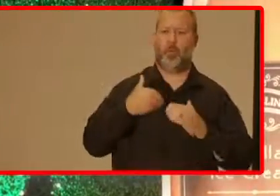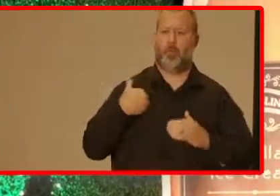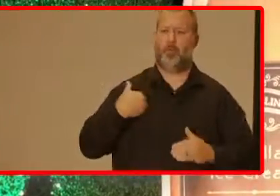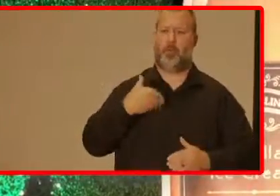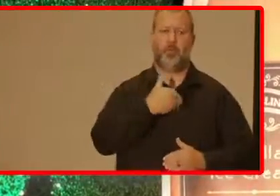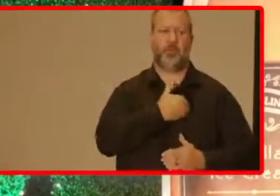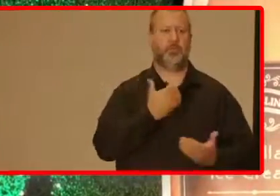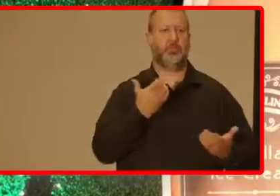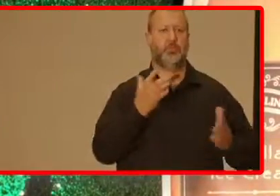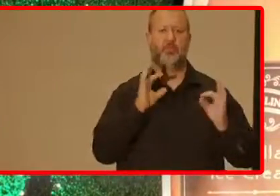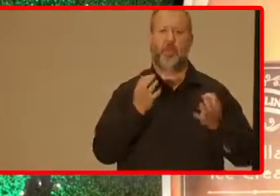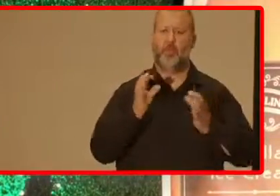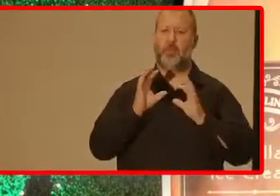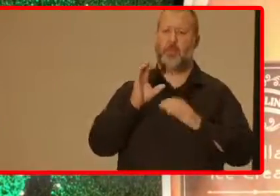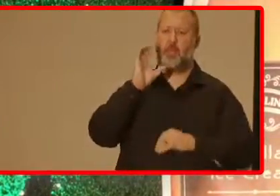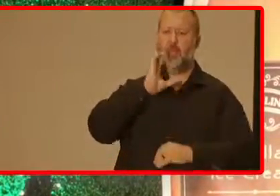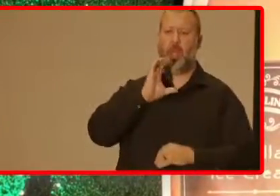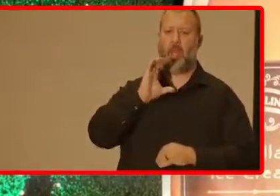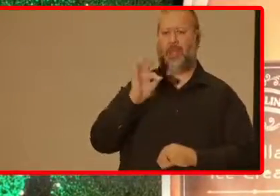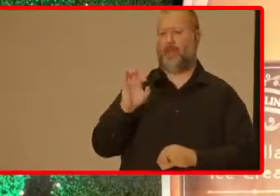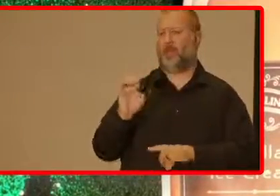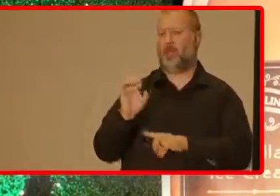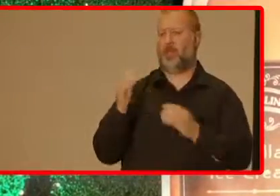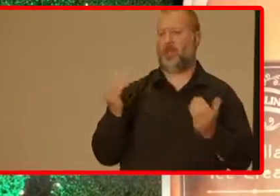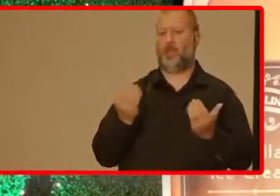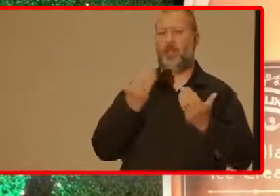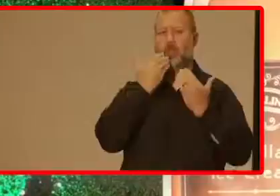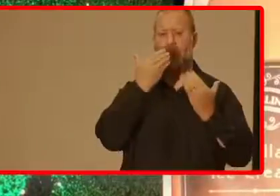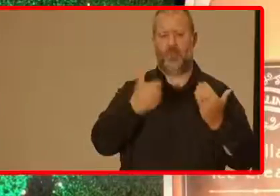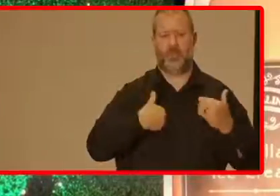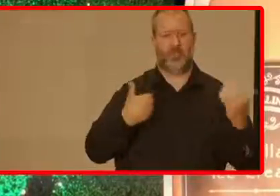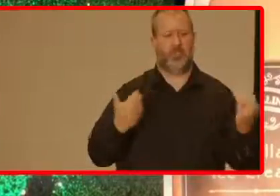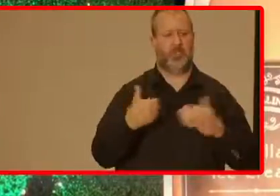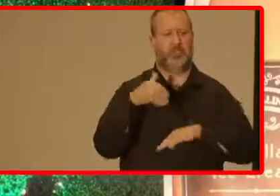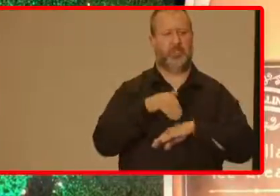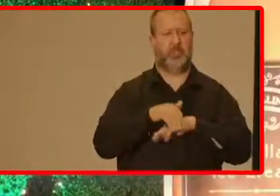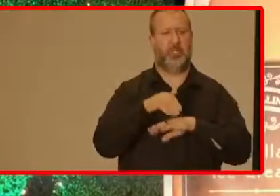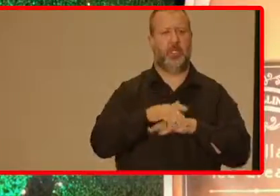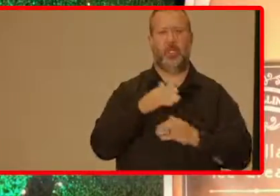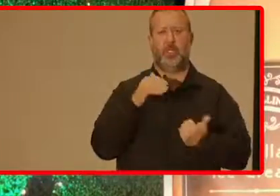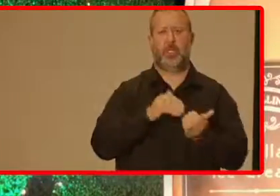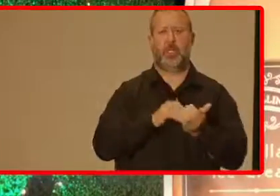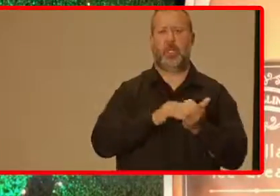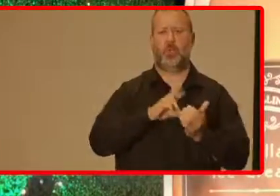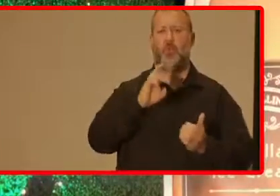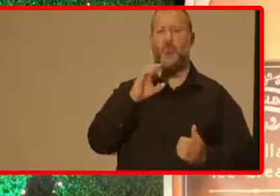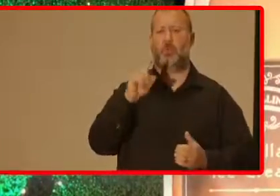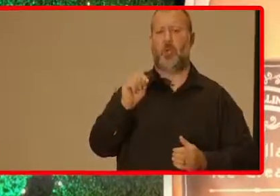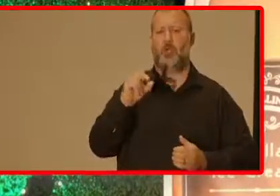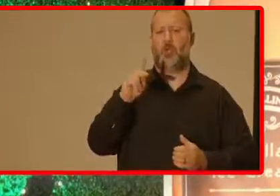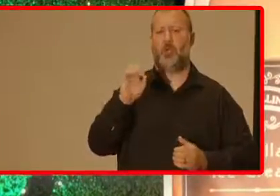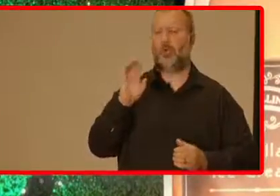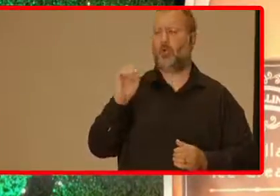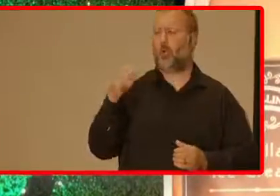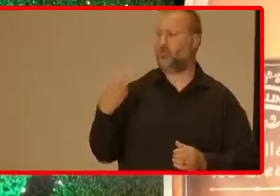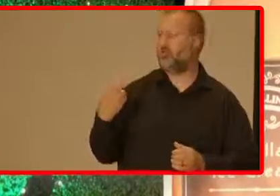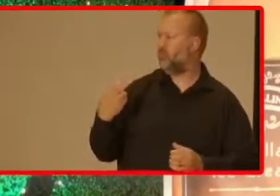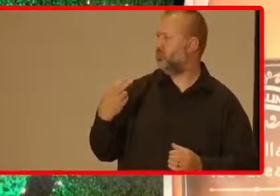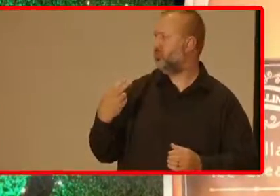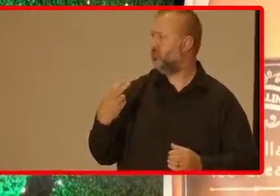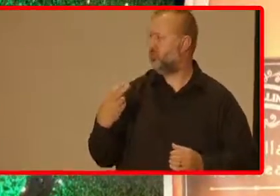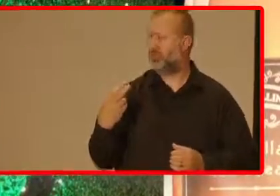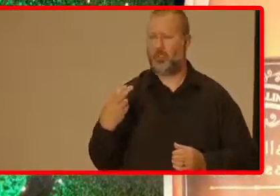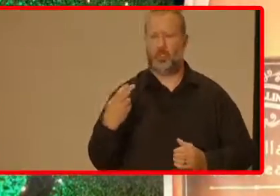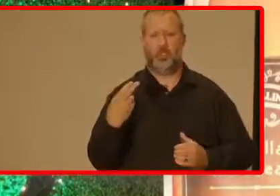the Family Cafe participants. Thanks for inviting me tonight. My name is Dr. Robert Karch. I'm the Deputy Secretary